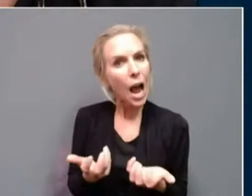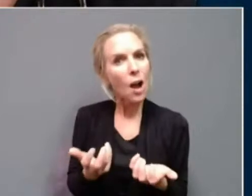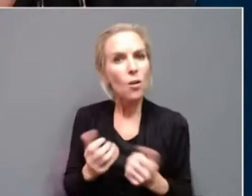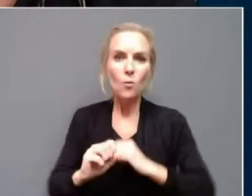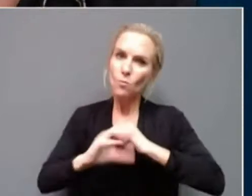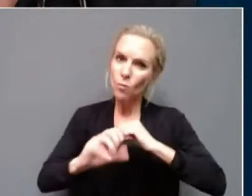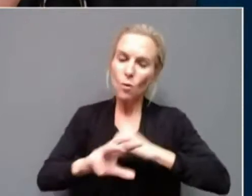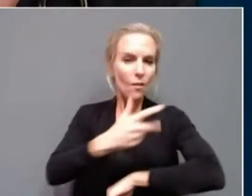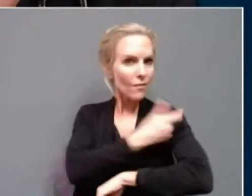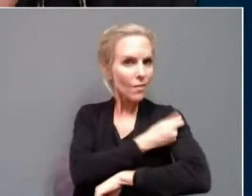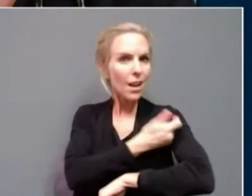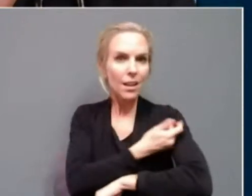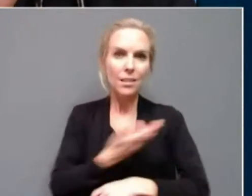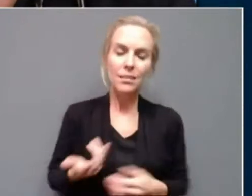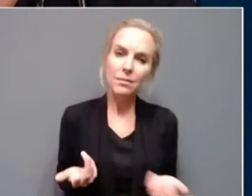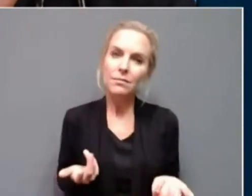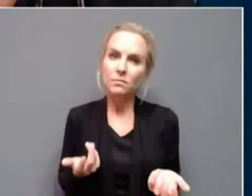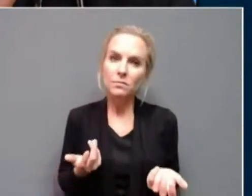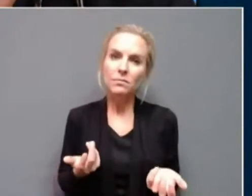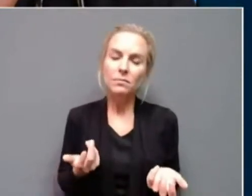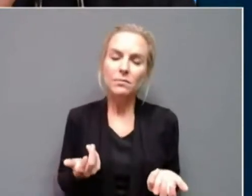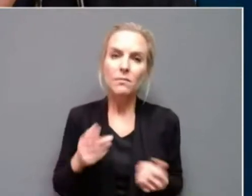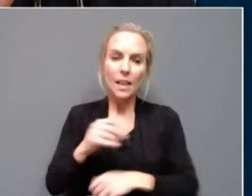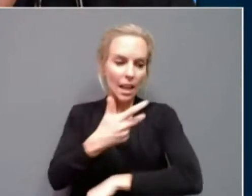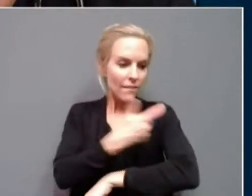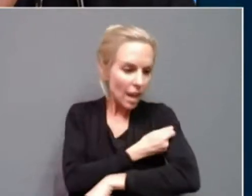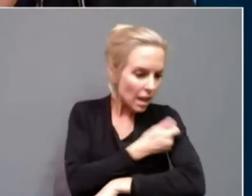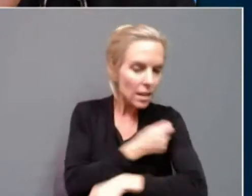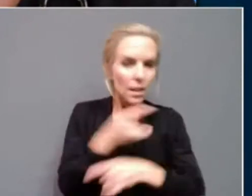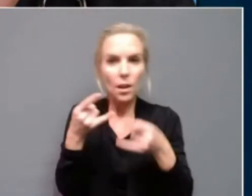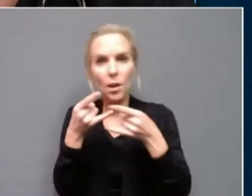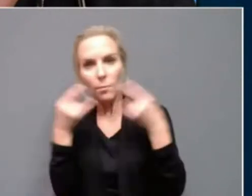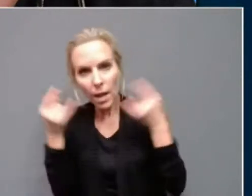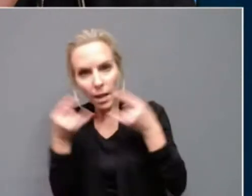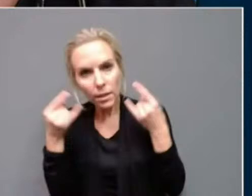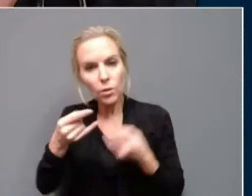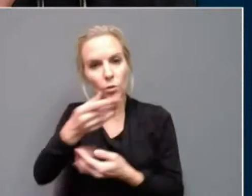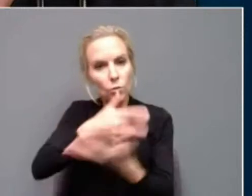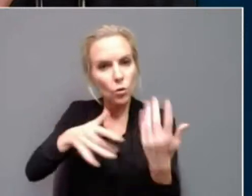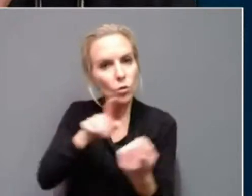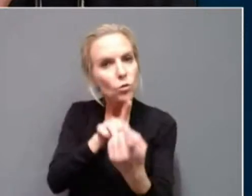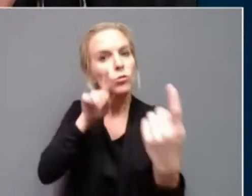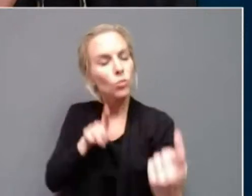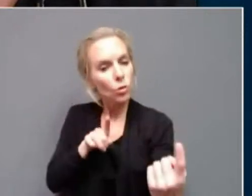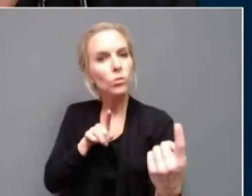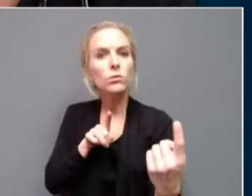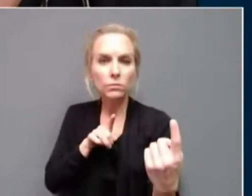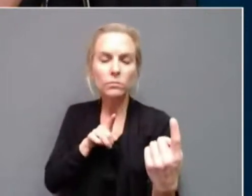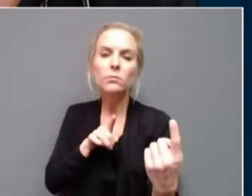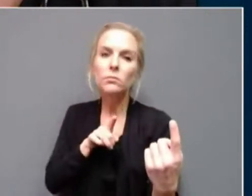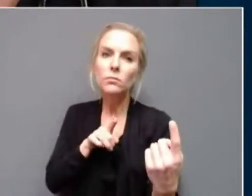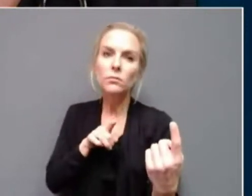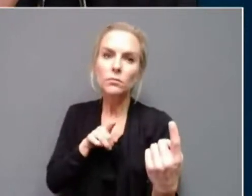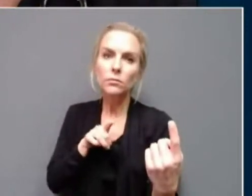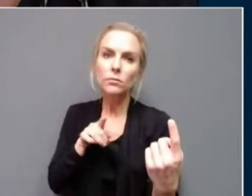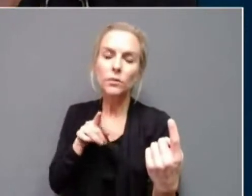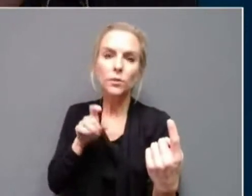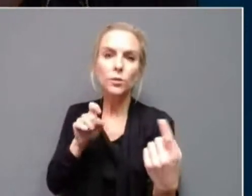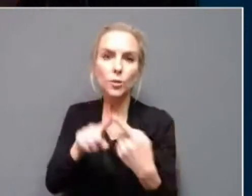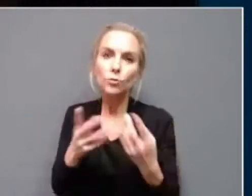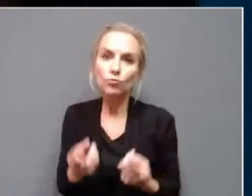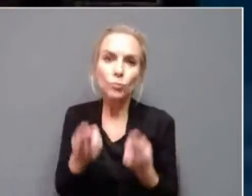are vaccinations, masking, and social distancing. And so that's kind of what we're here to talk about and recommend.